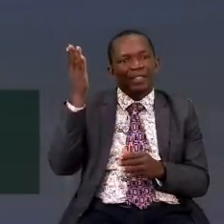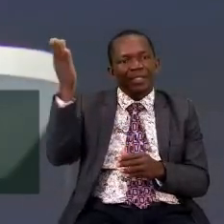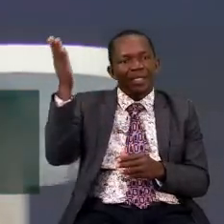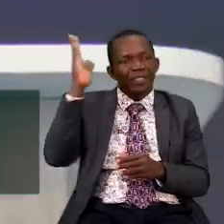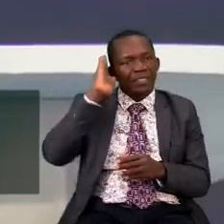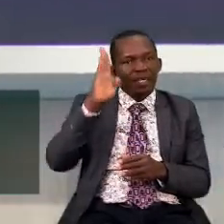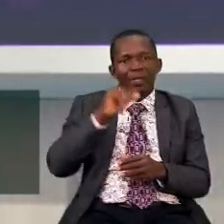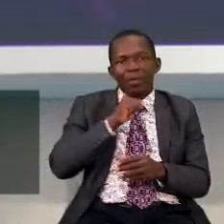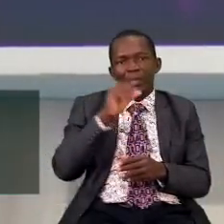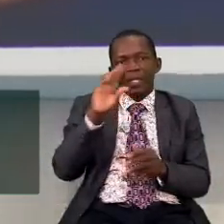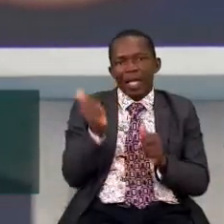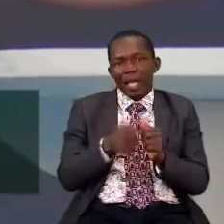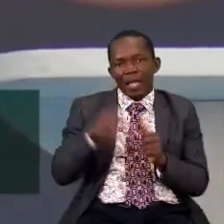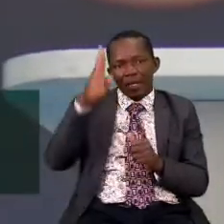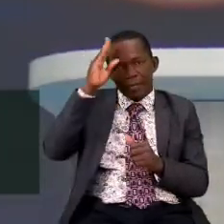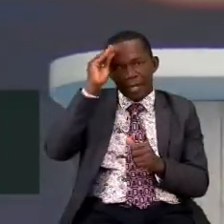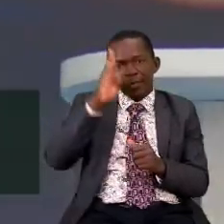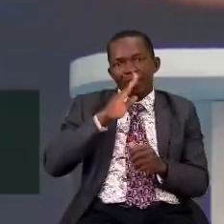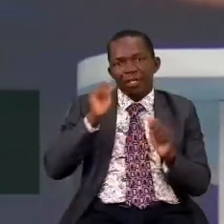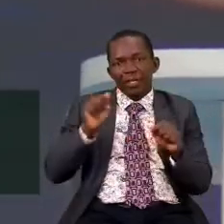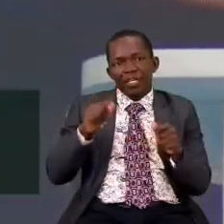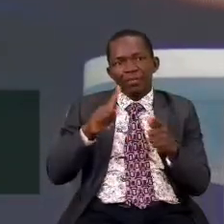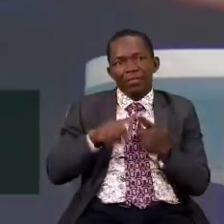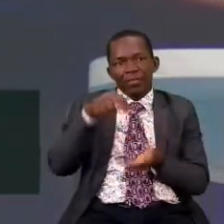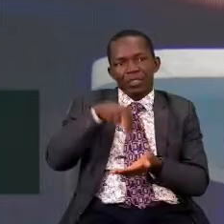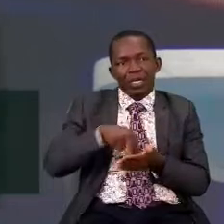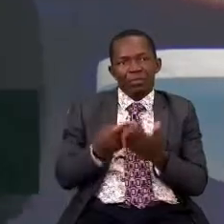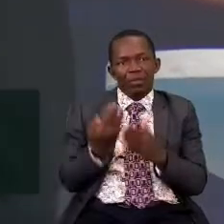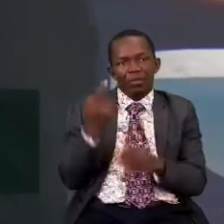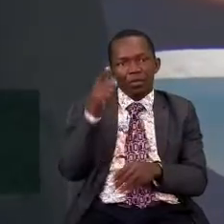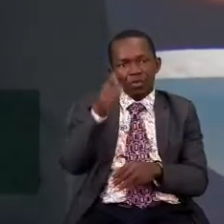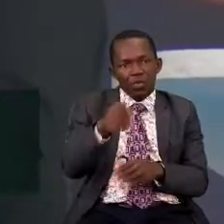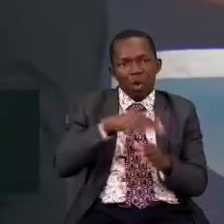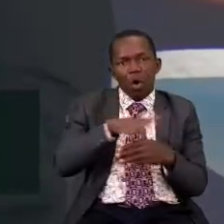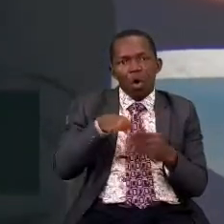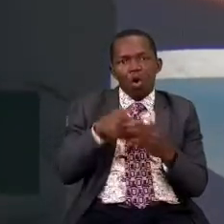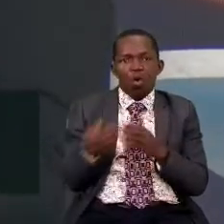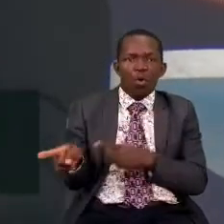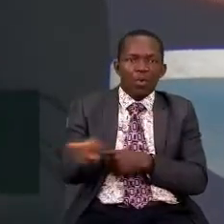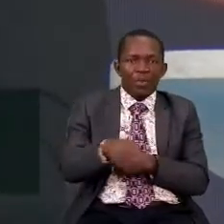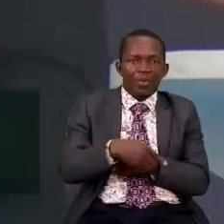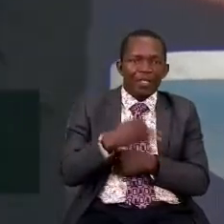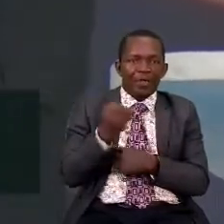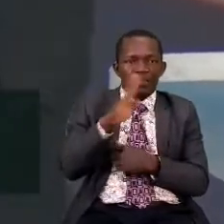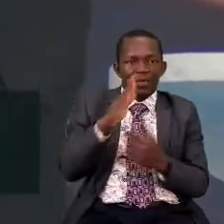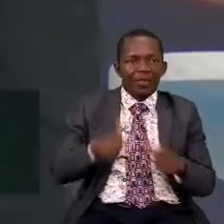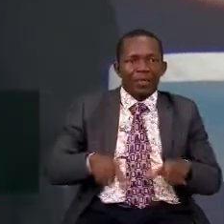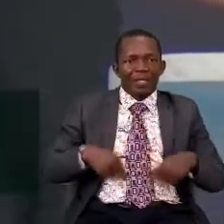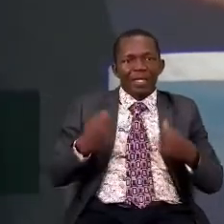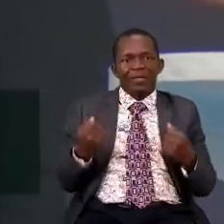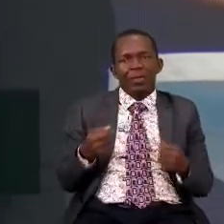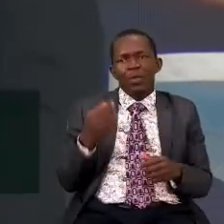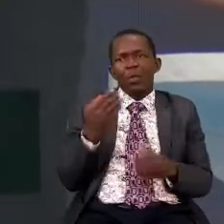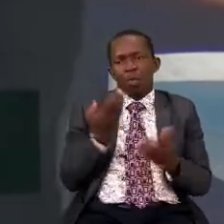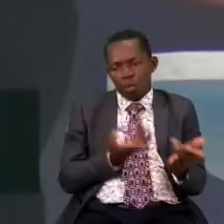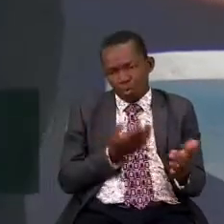Hold on. What if you just realize now that today, that place you